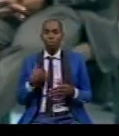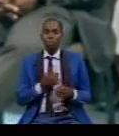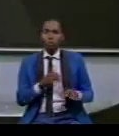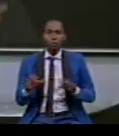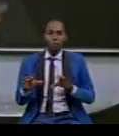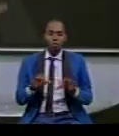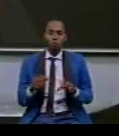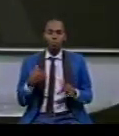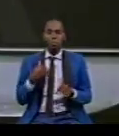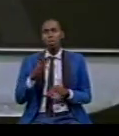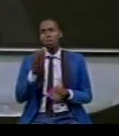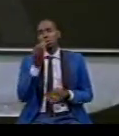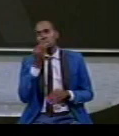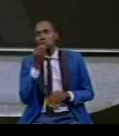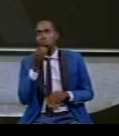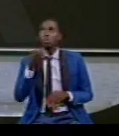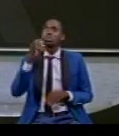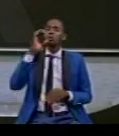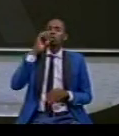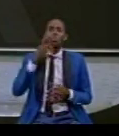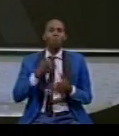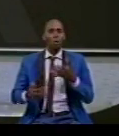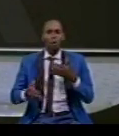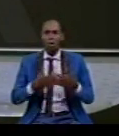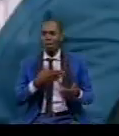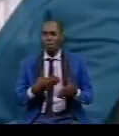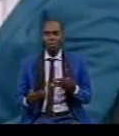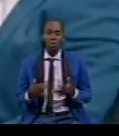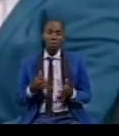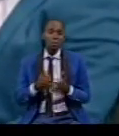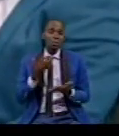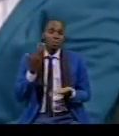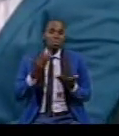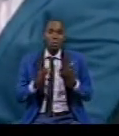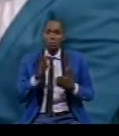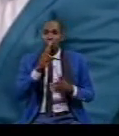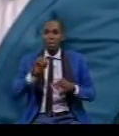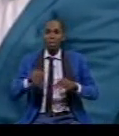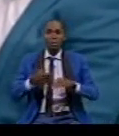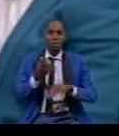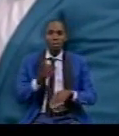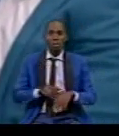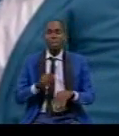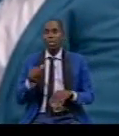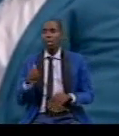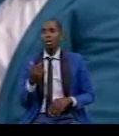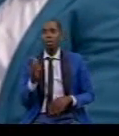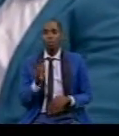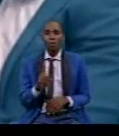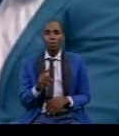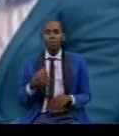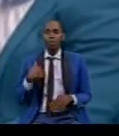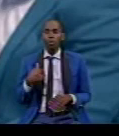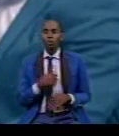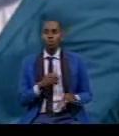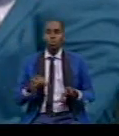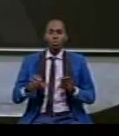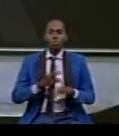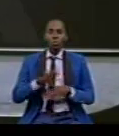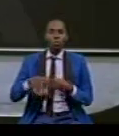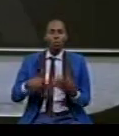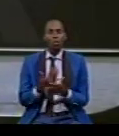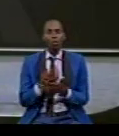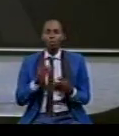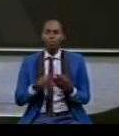complete authority. He has complete ability. As he healed their sick, he's healing